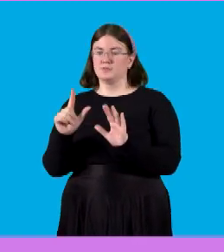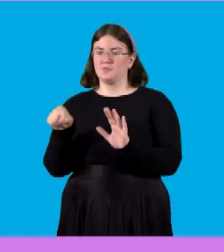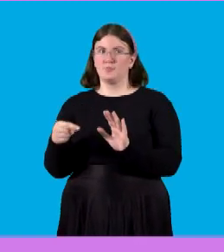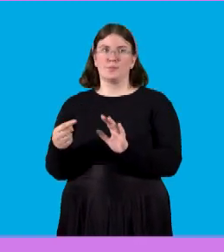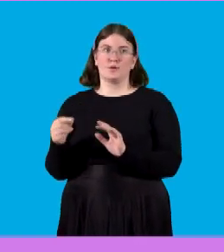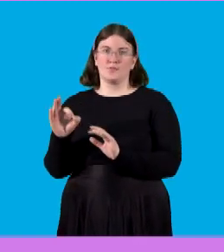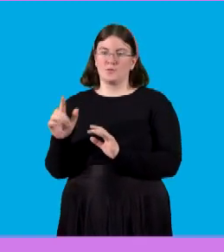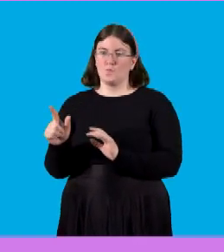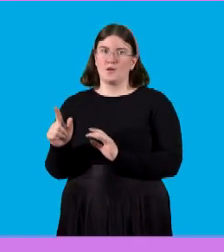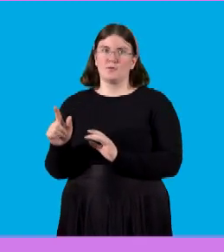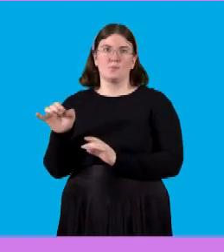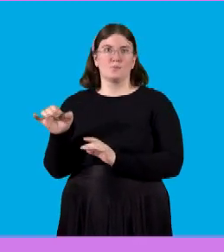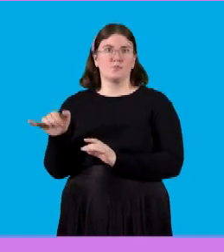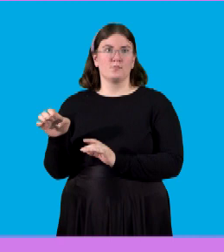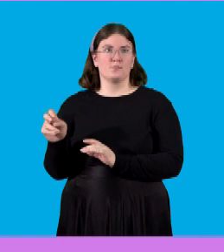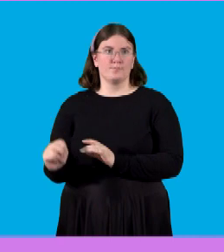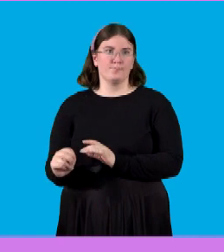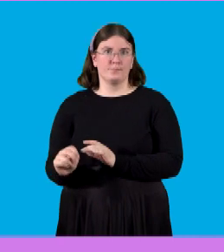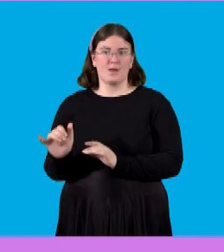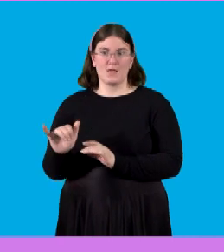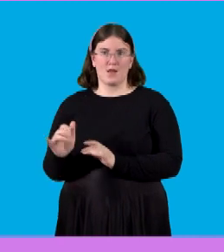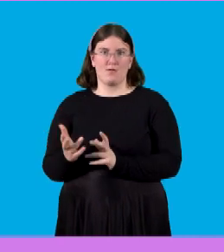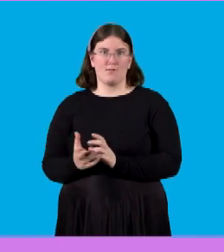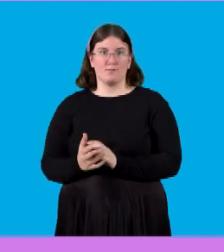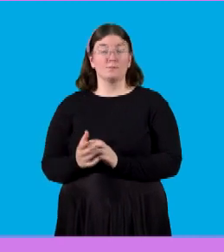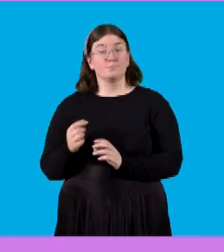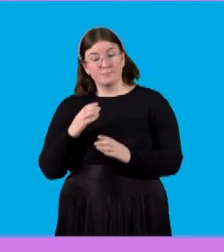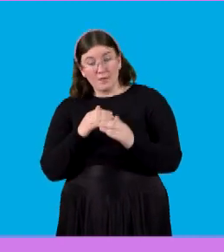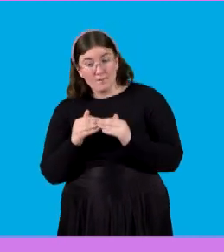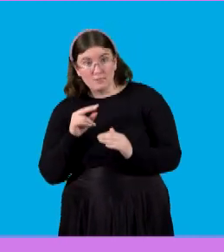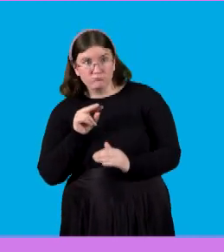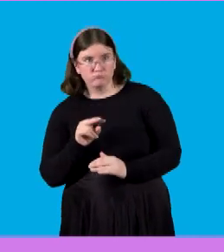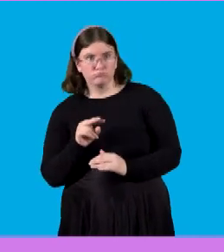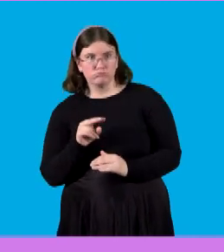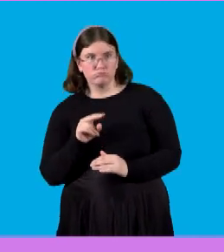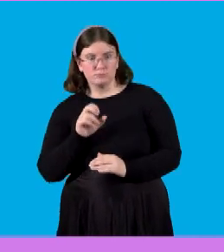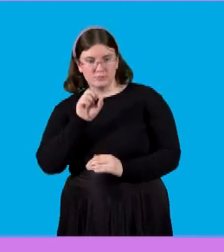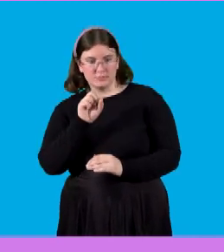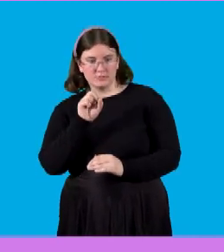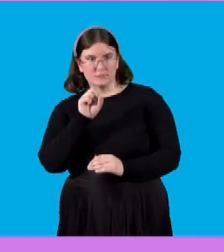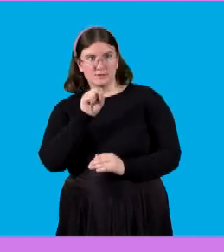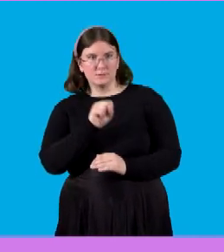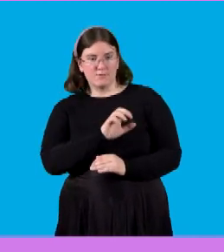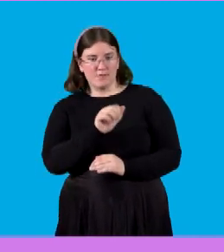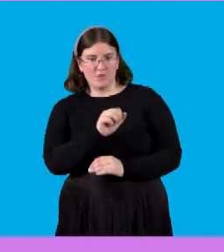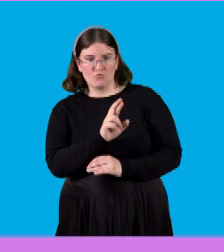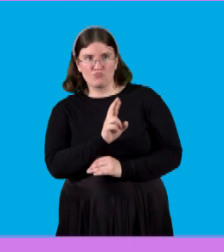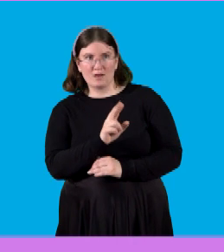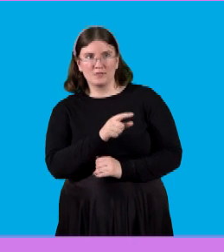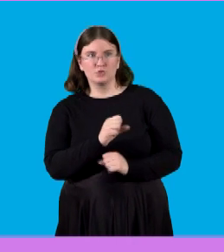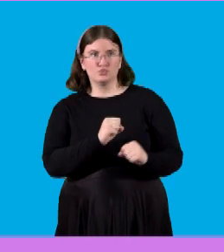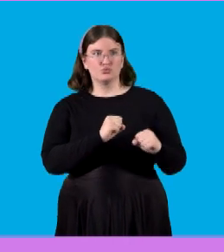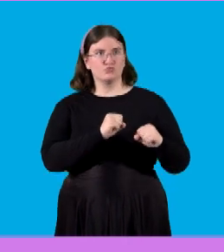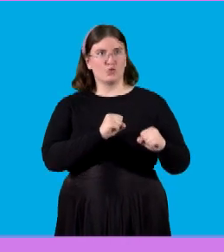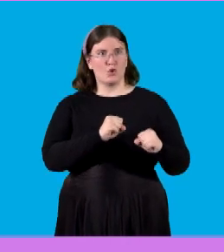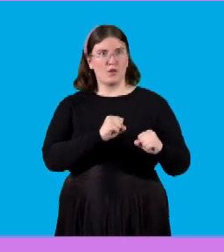731 Japanese yen. Now if you look carefully, you'll see, in this case, the South African rand is